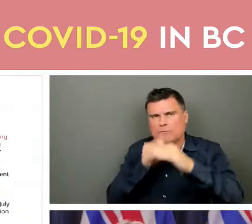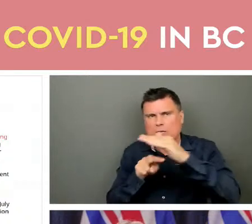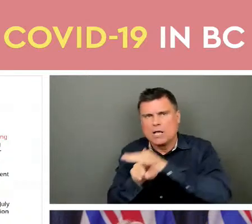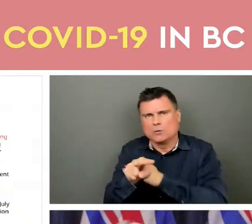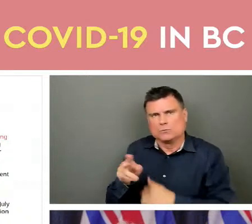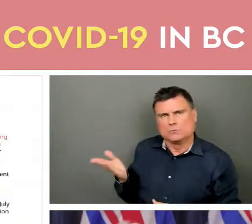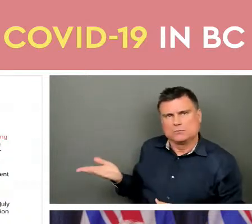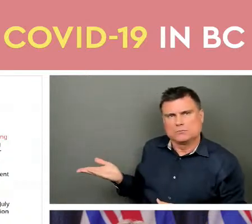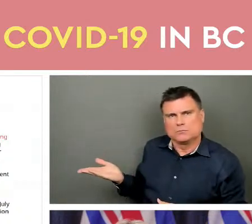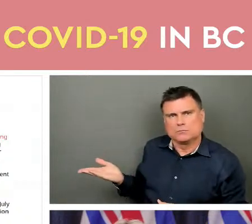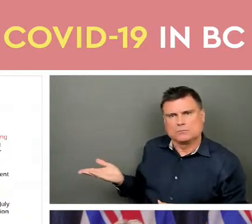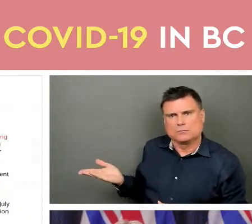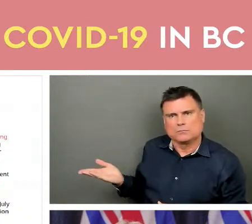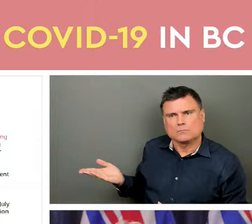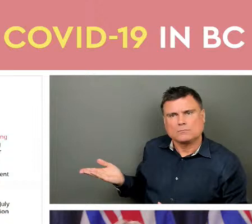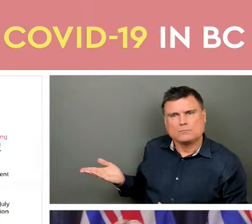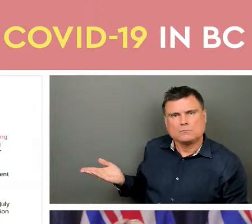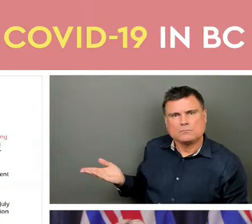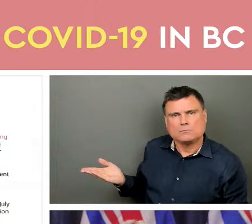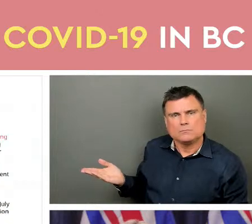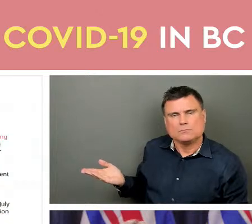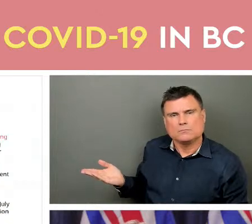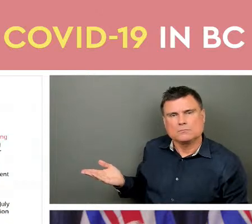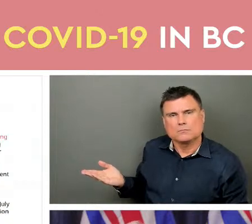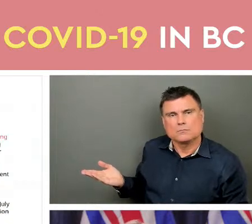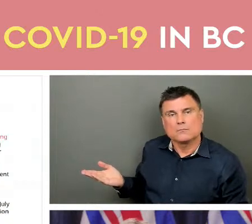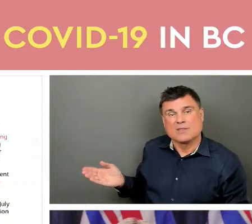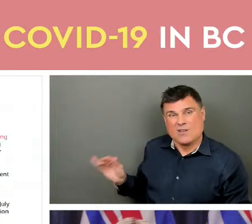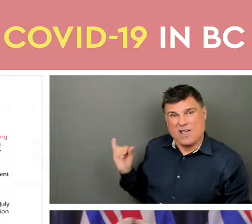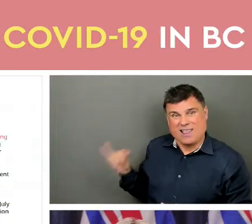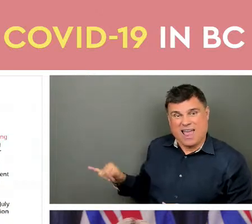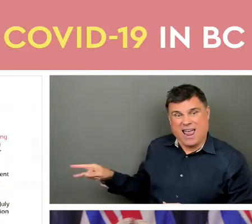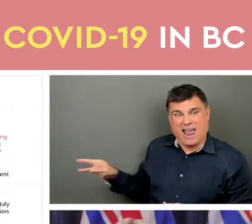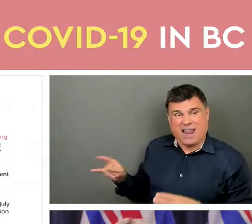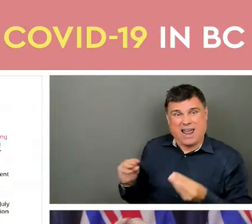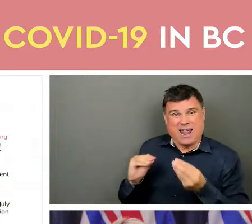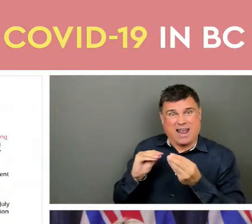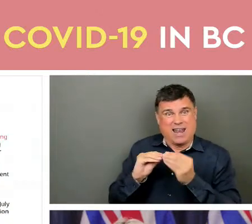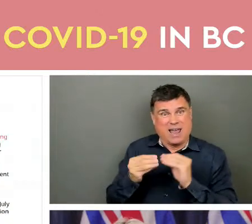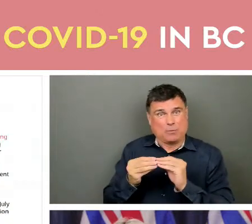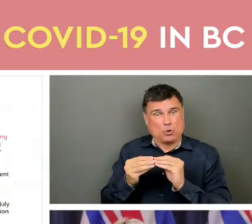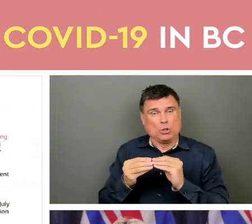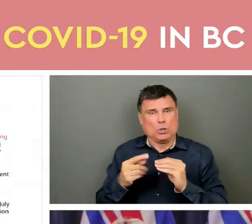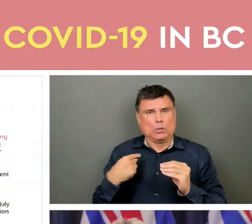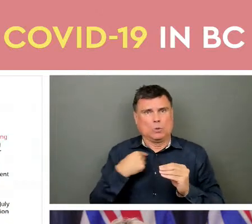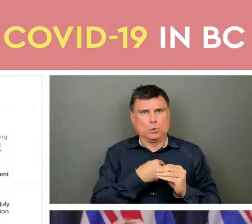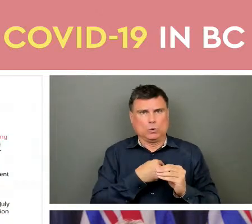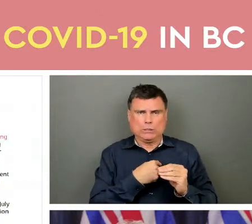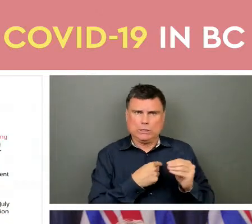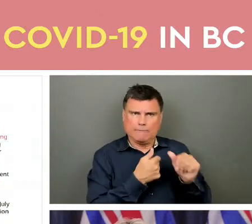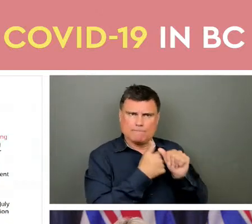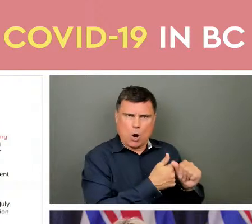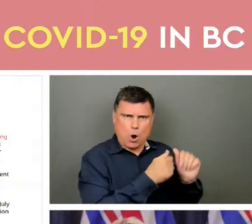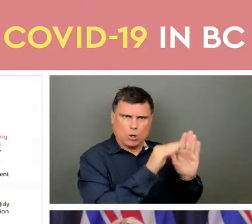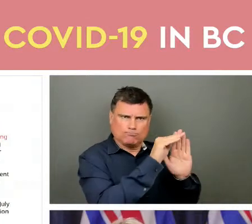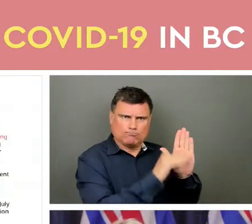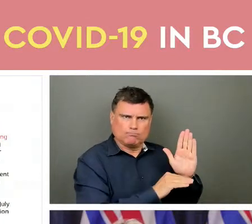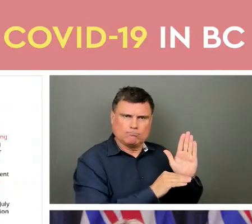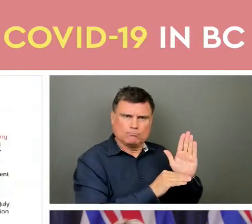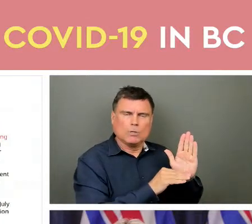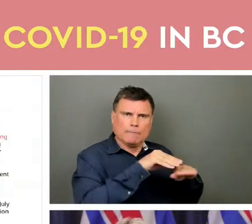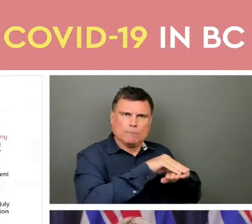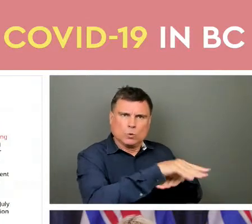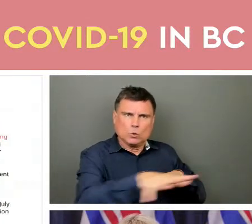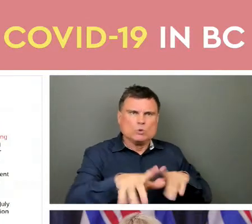It was also, as part of our thinking around why the measures that we were taking, where we said, you know, an incentive to be